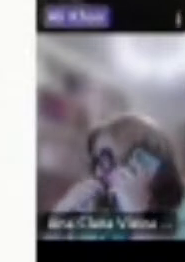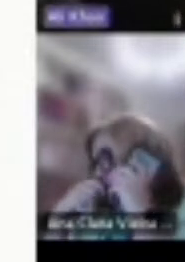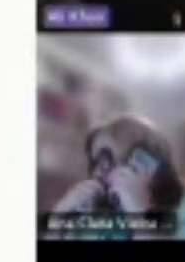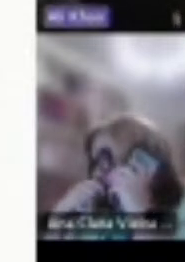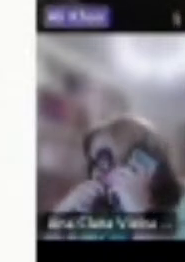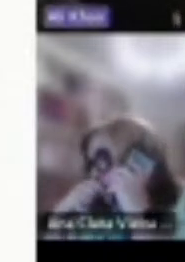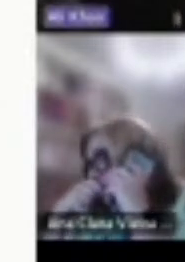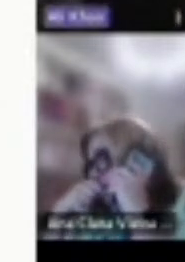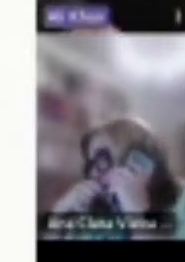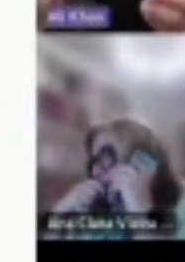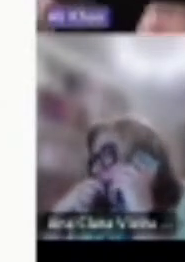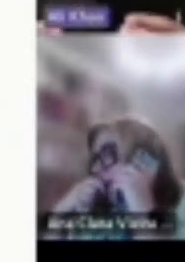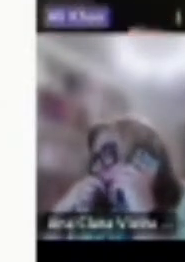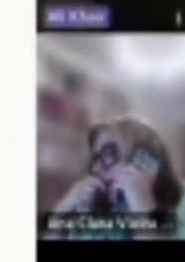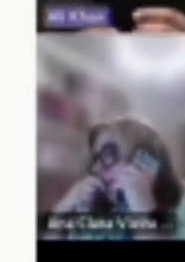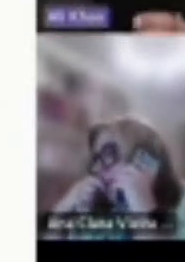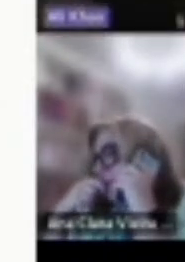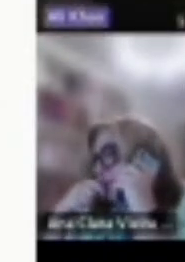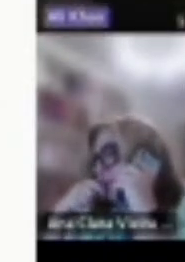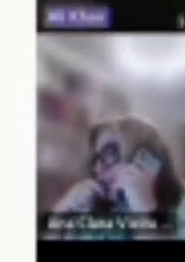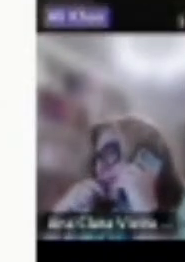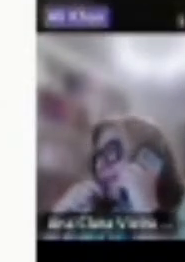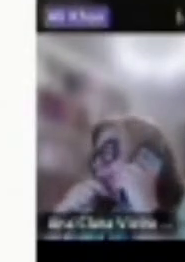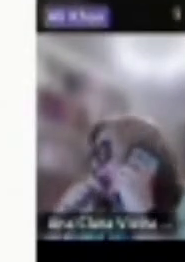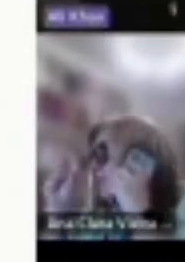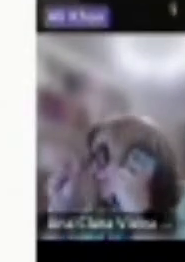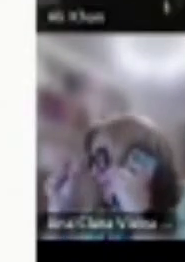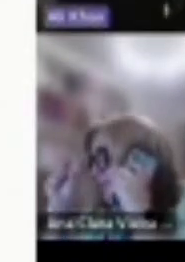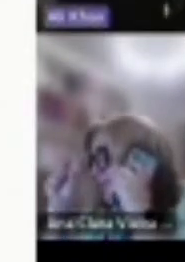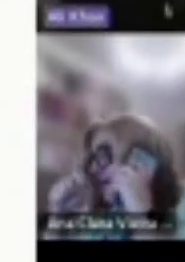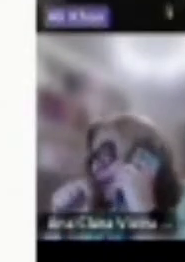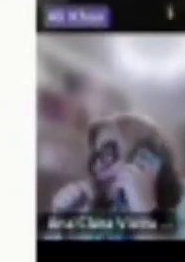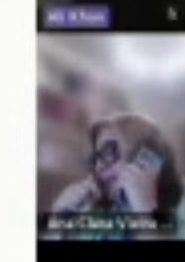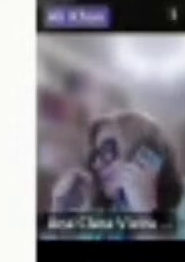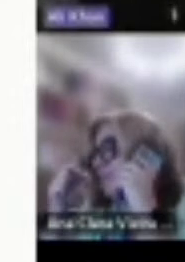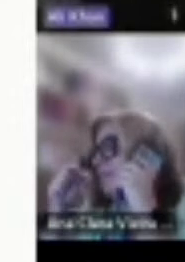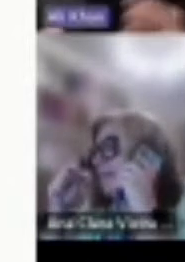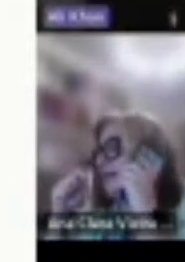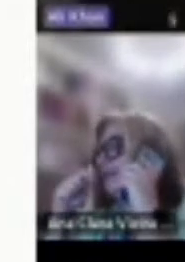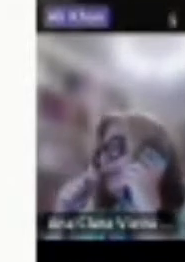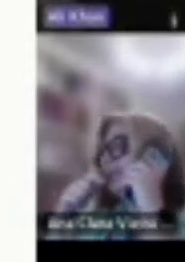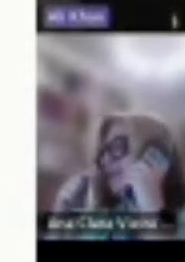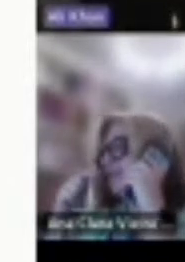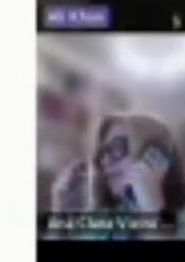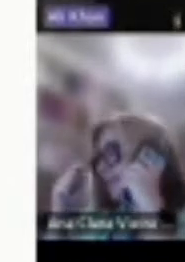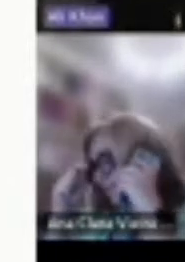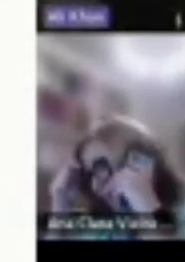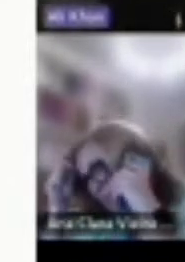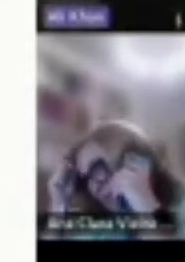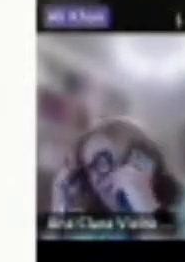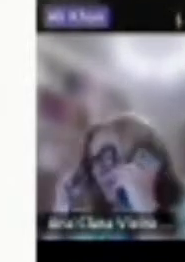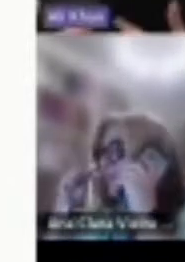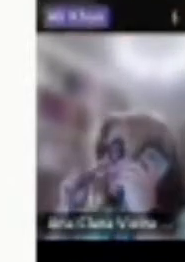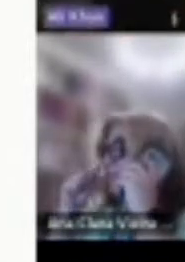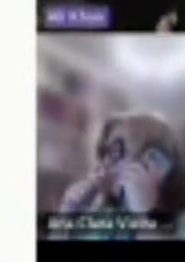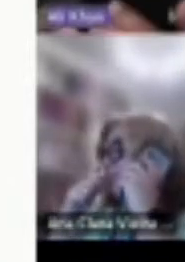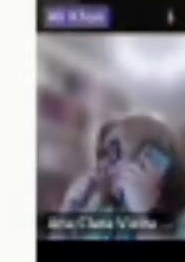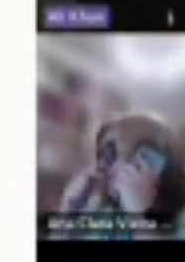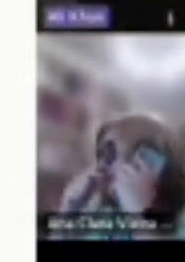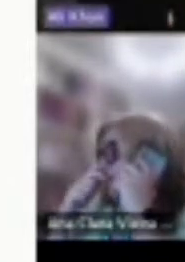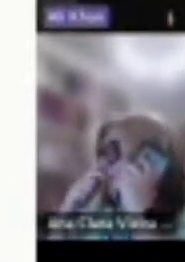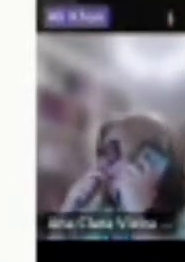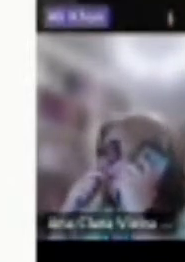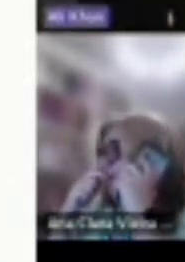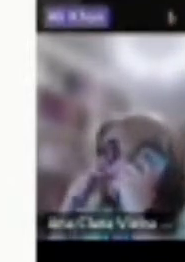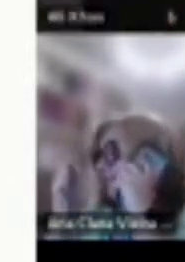of longevity. And we're looking at the measures, the company environment that impacts the longevity, the health,